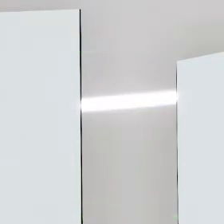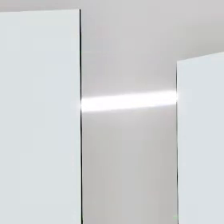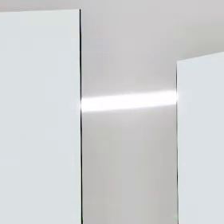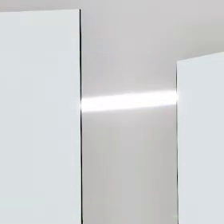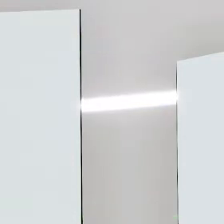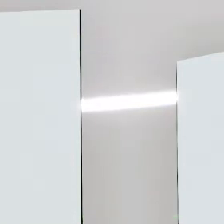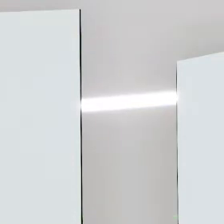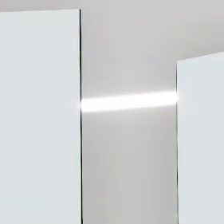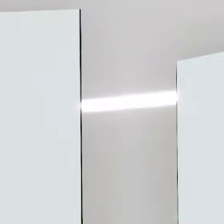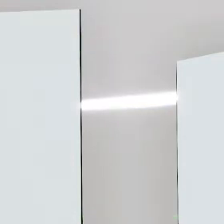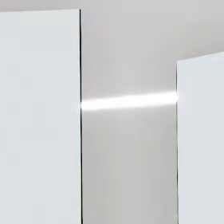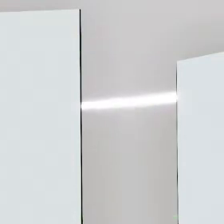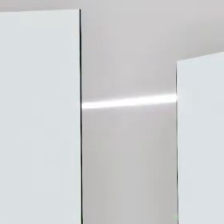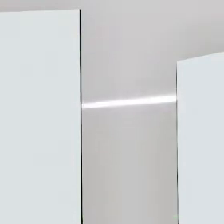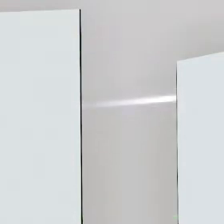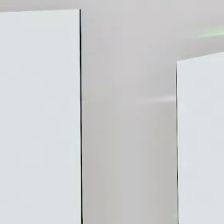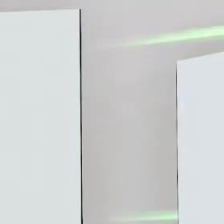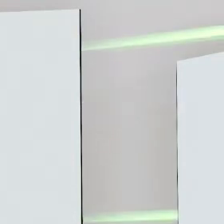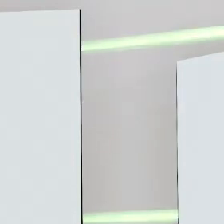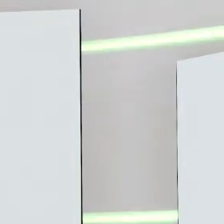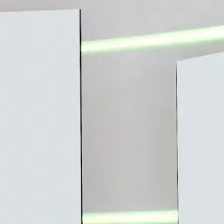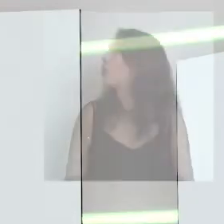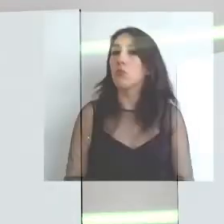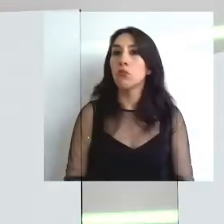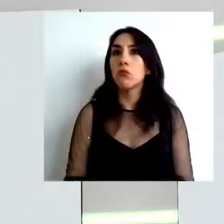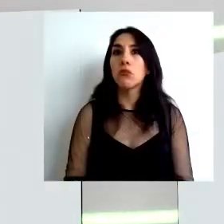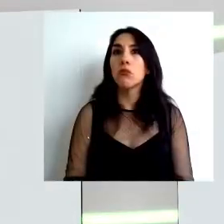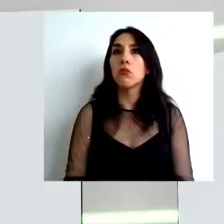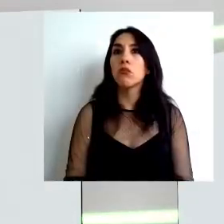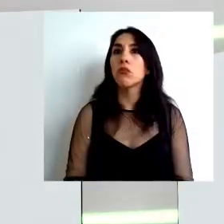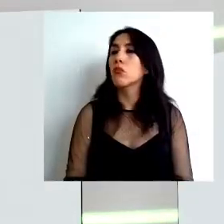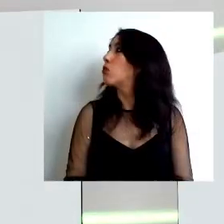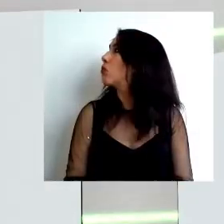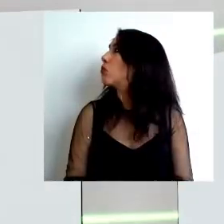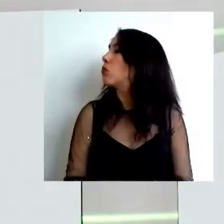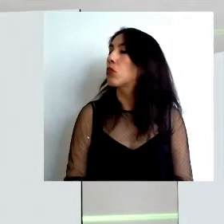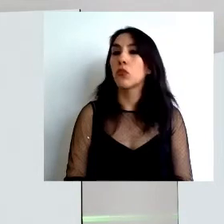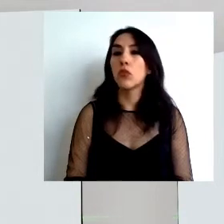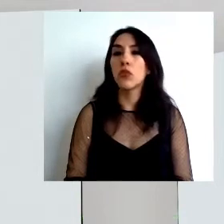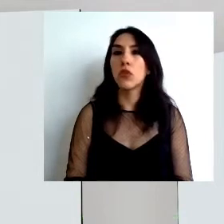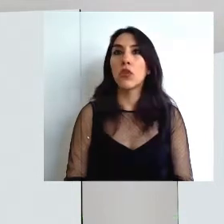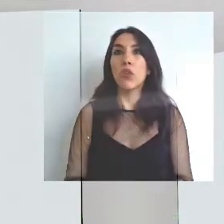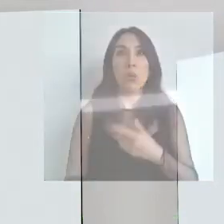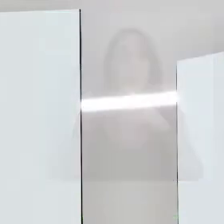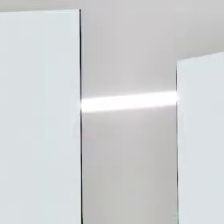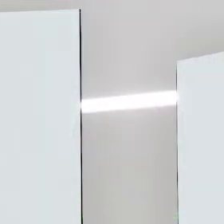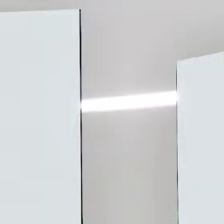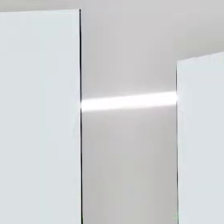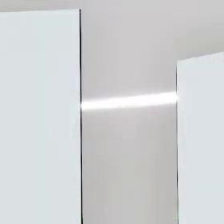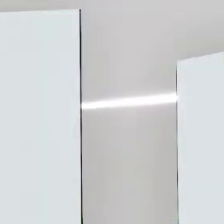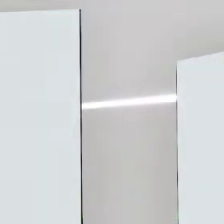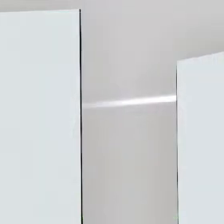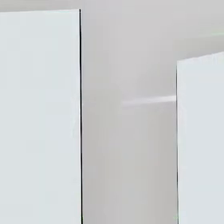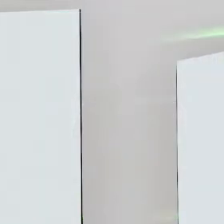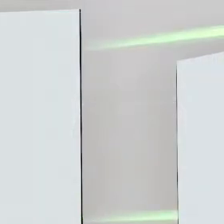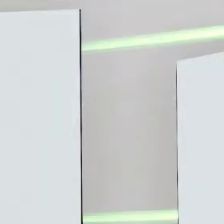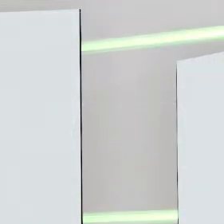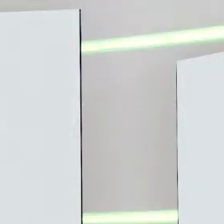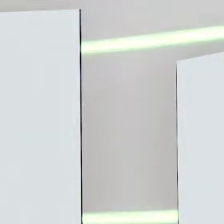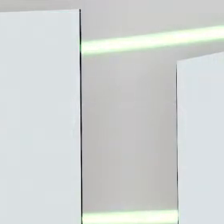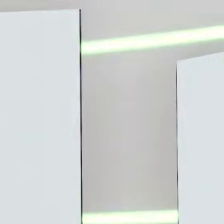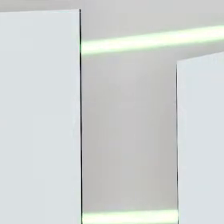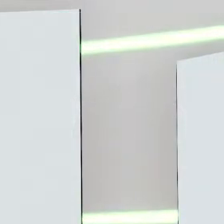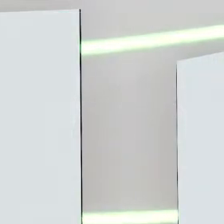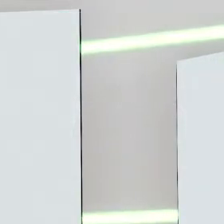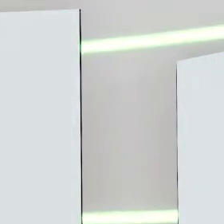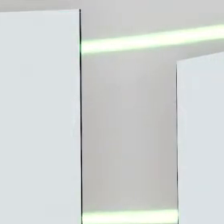you will discover a bit later. Welcome, Walburga. How are you today? I'm fine,